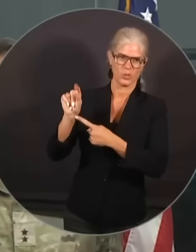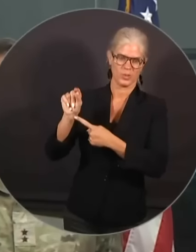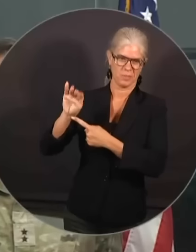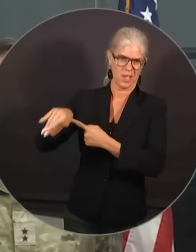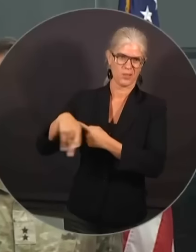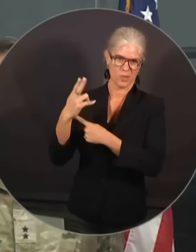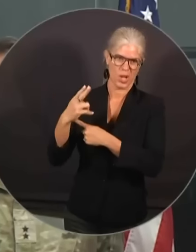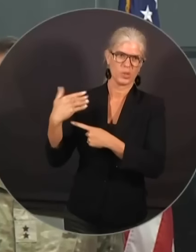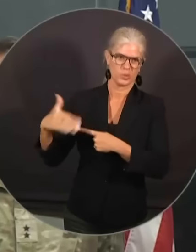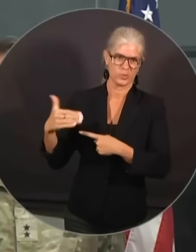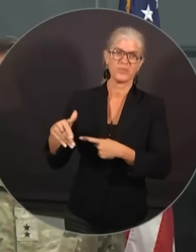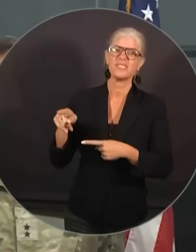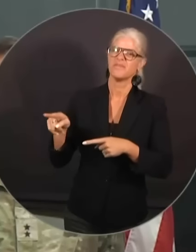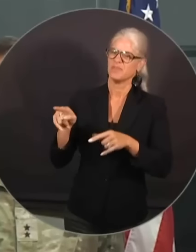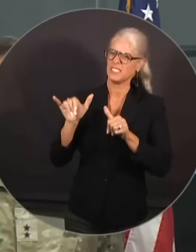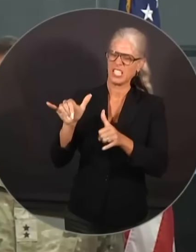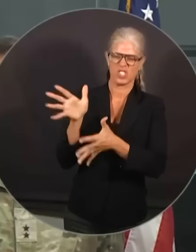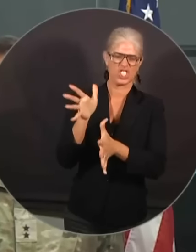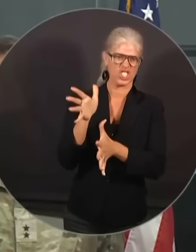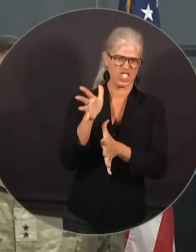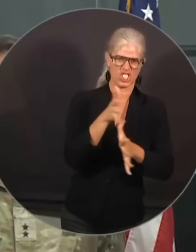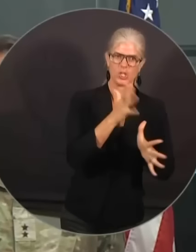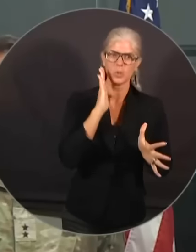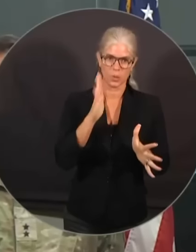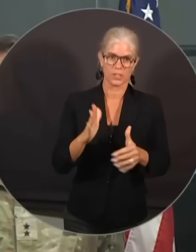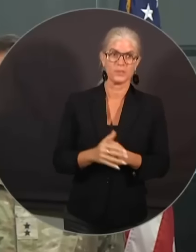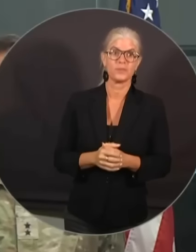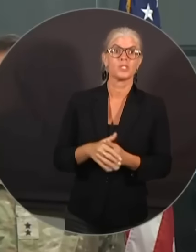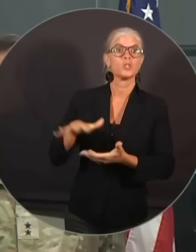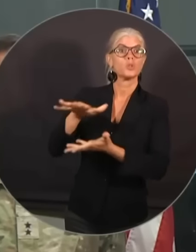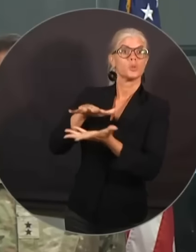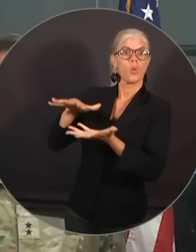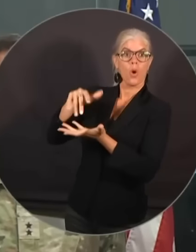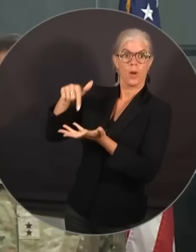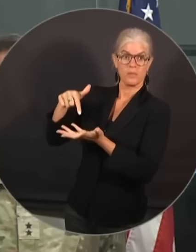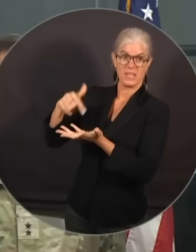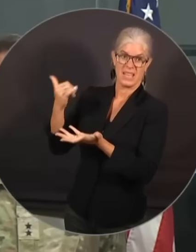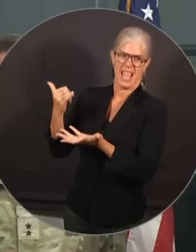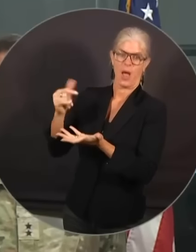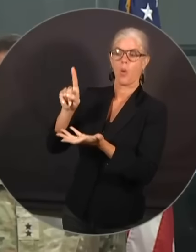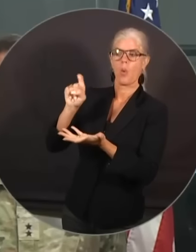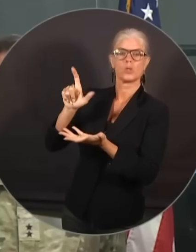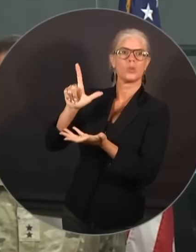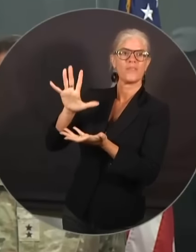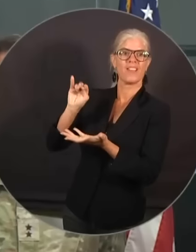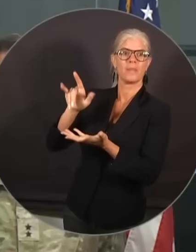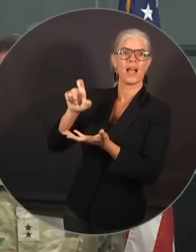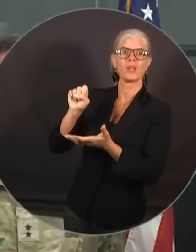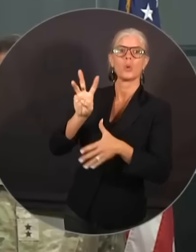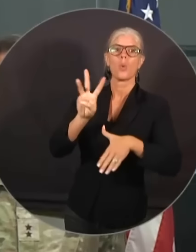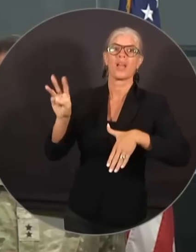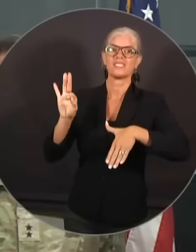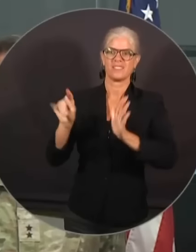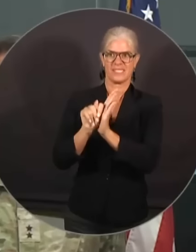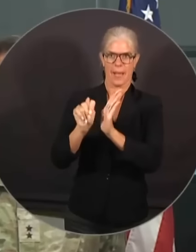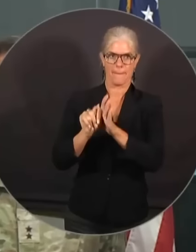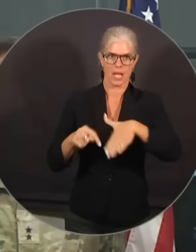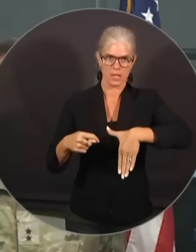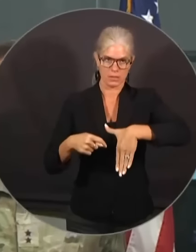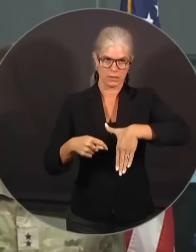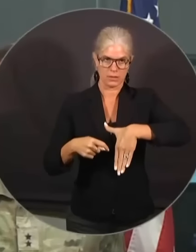maximum sustained winds. The storm is currently about 125 miles west of Tampa, about 175